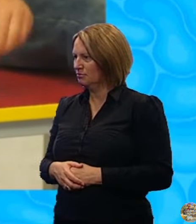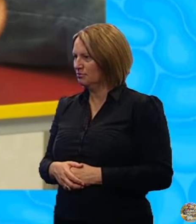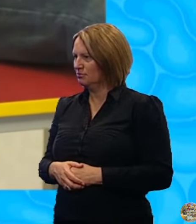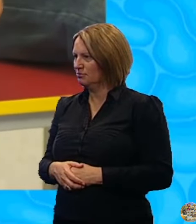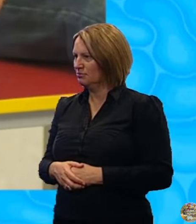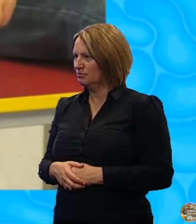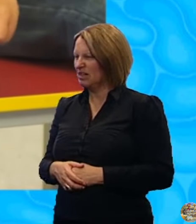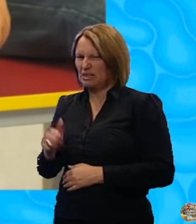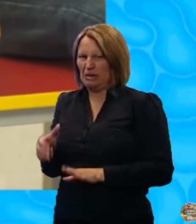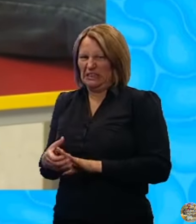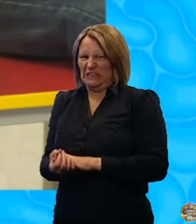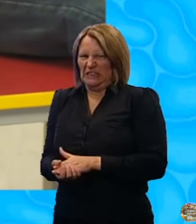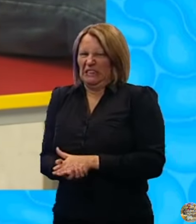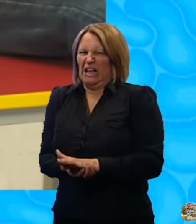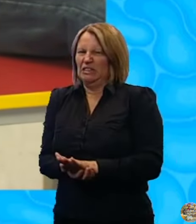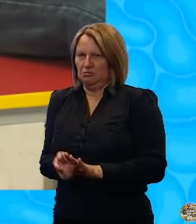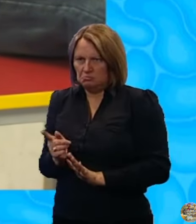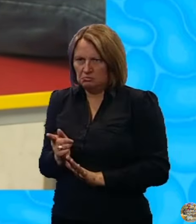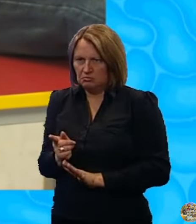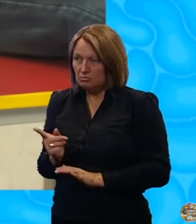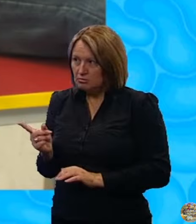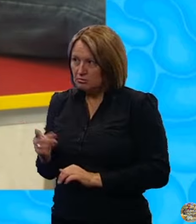That's it. It can be a wee bit tight going on.